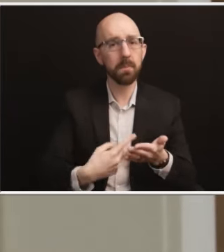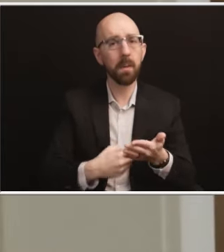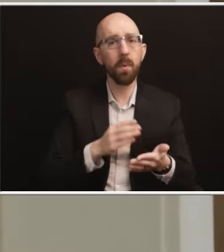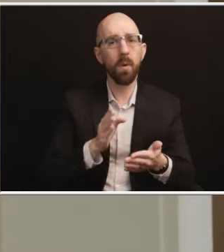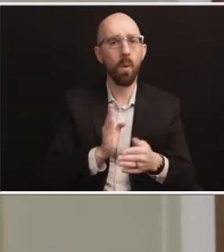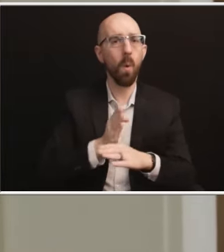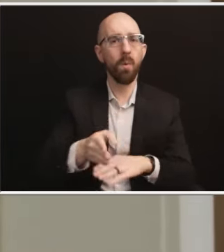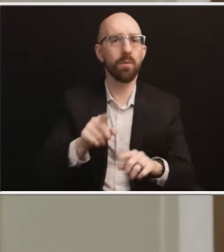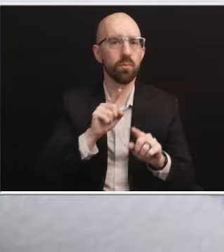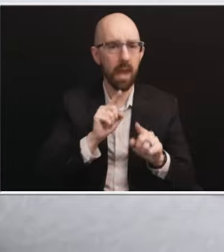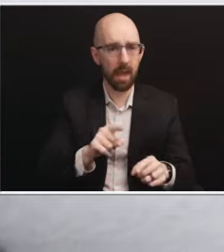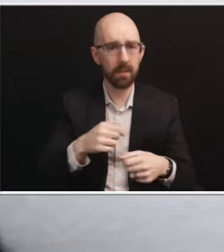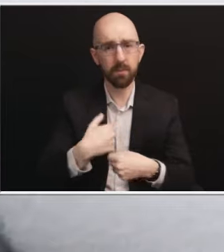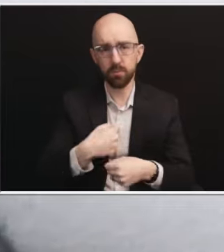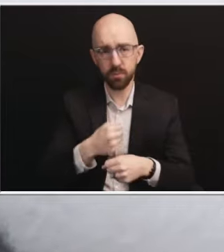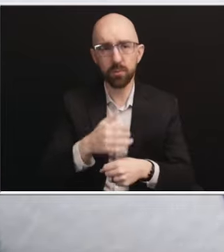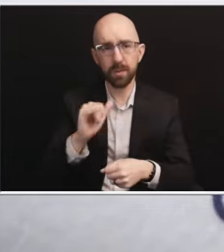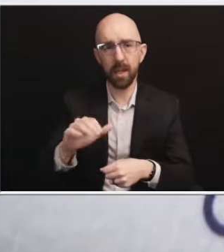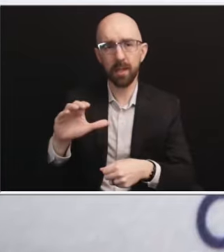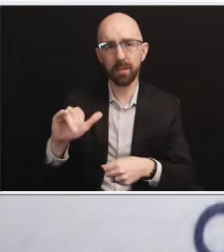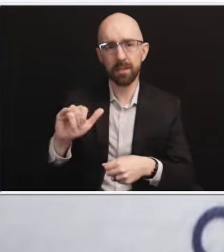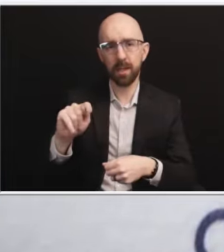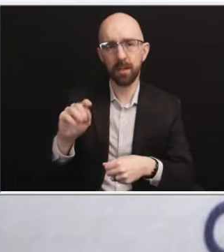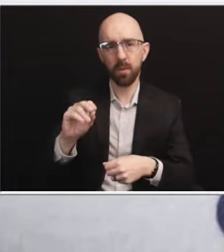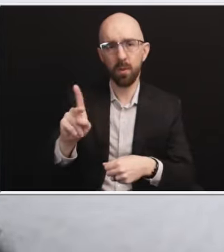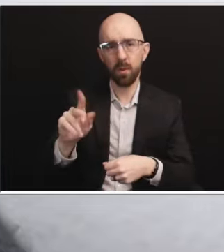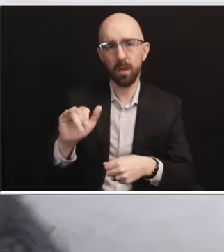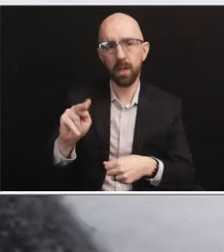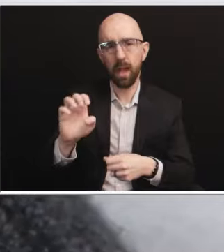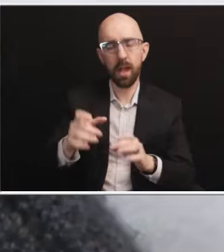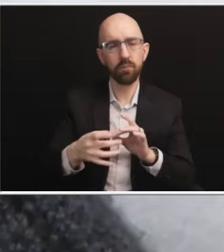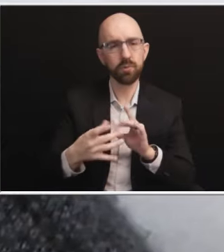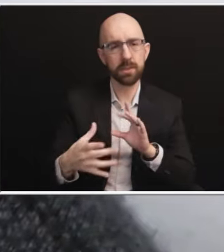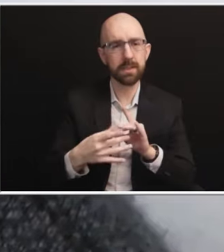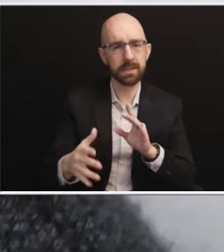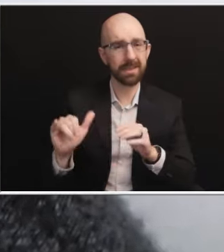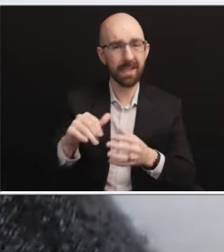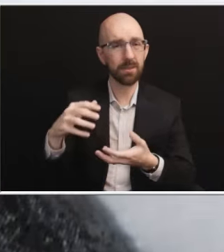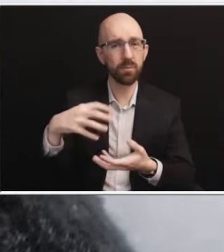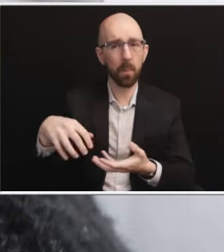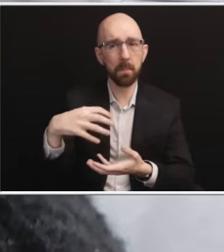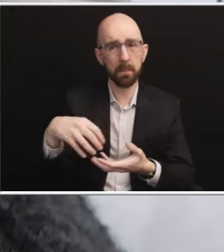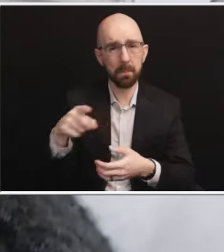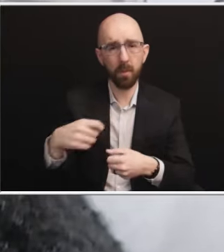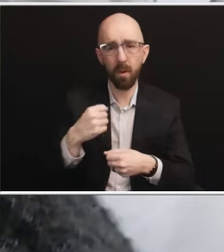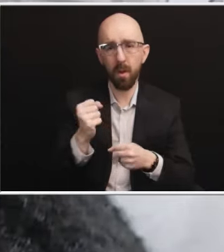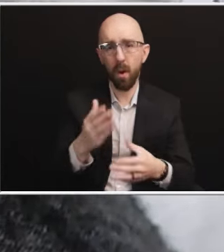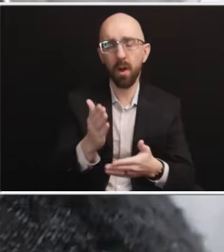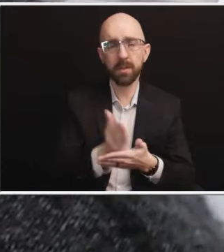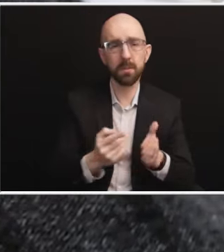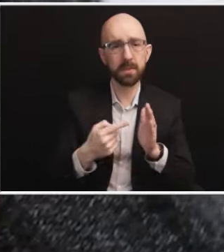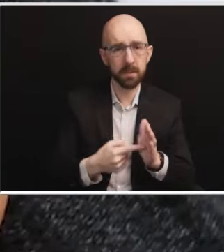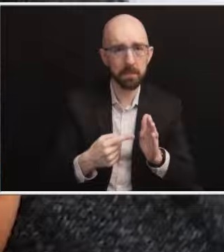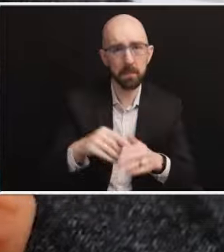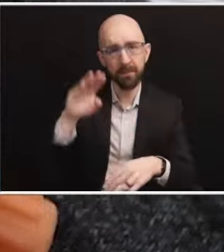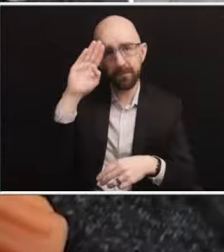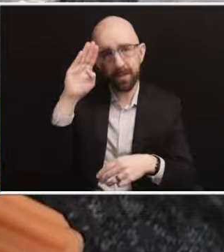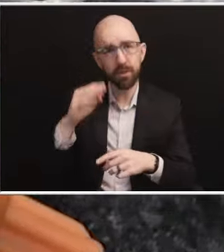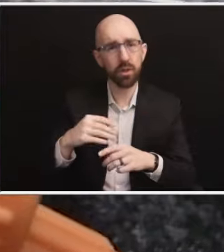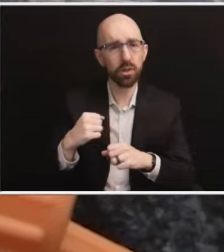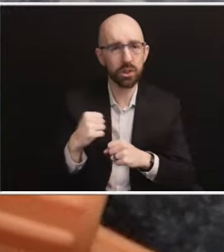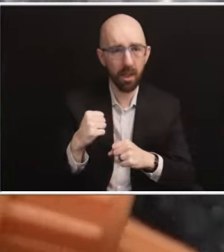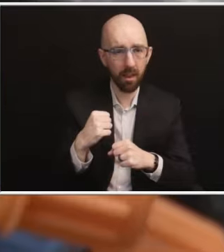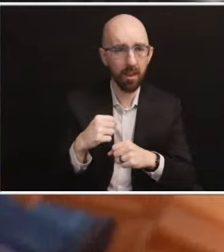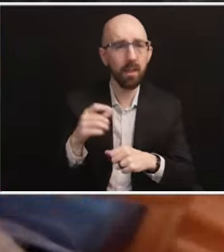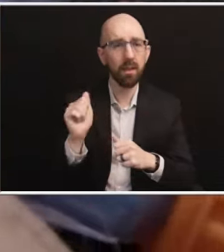more of that. We call it cytokine release syndrome, and it's like a storm, and it causes some symptoms, fever, chills, and it could go up to shortness